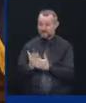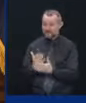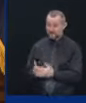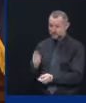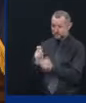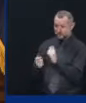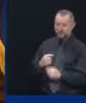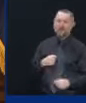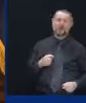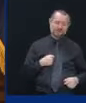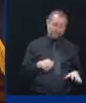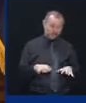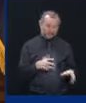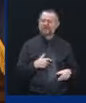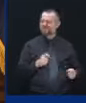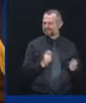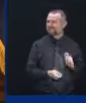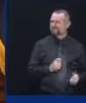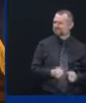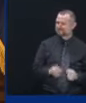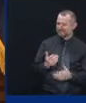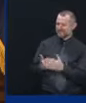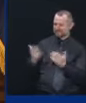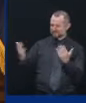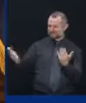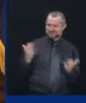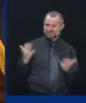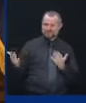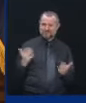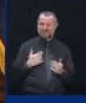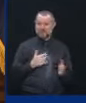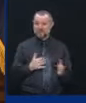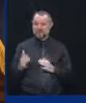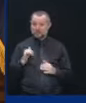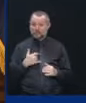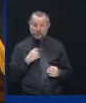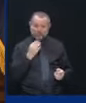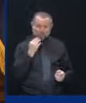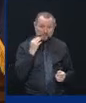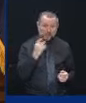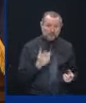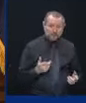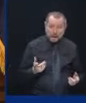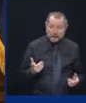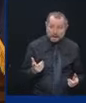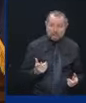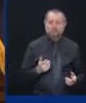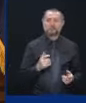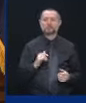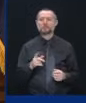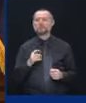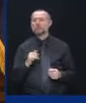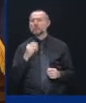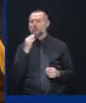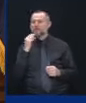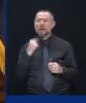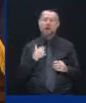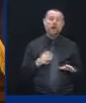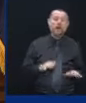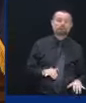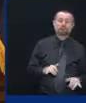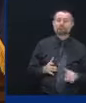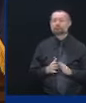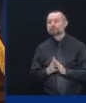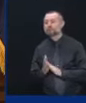right? You're planning to stay home today. Somebody walks in the house and says, the house is on